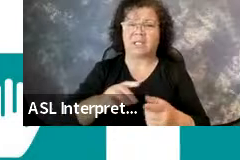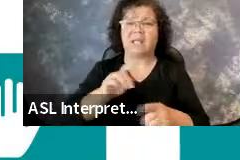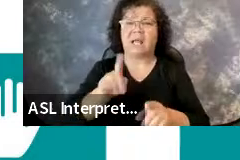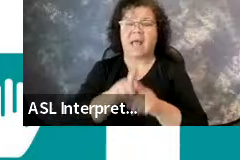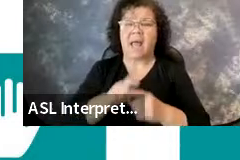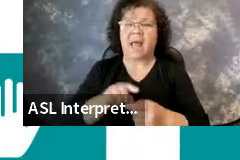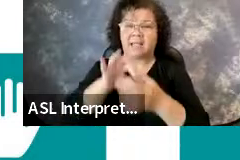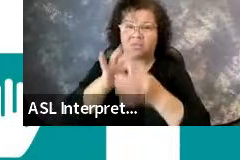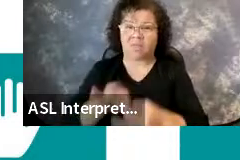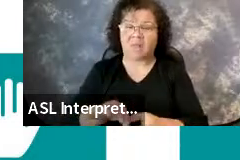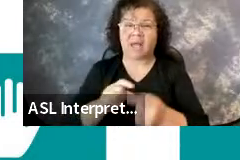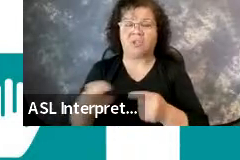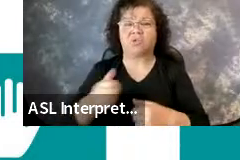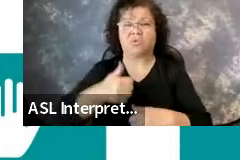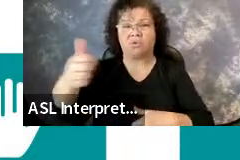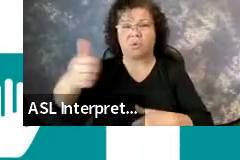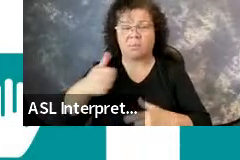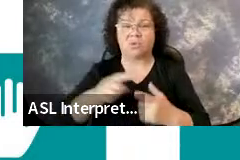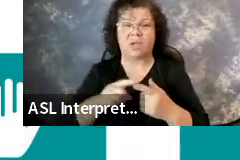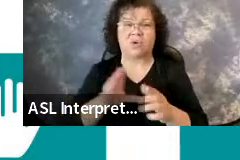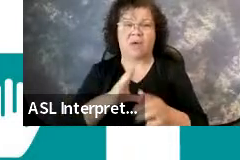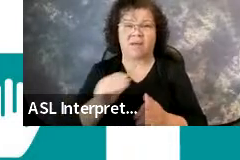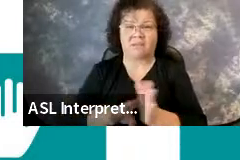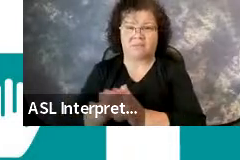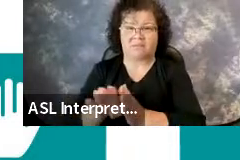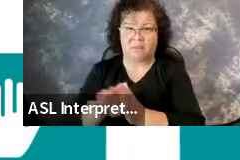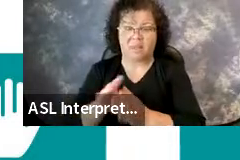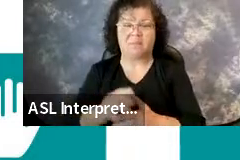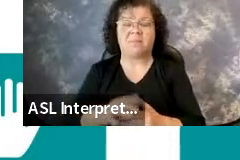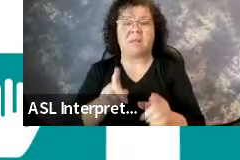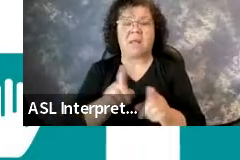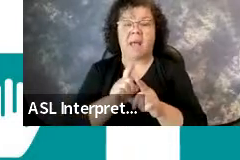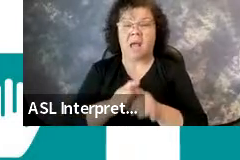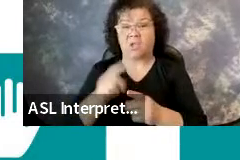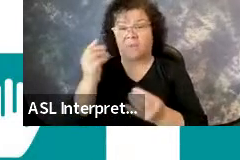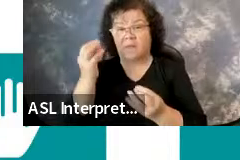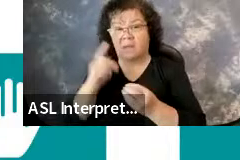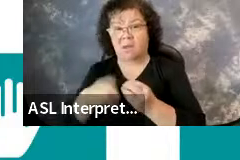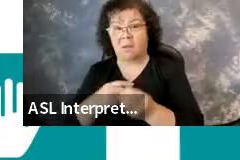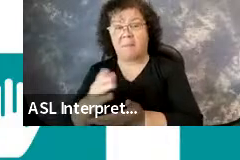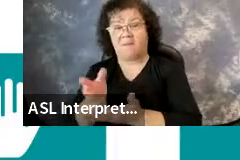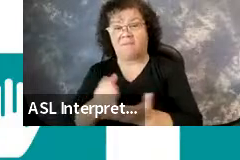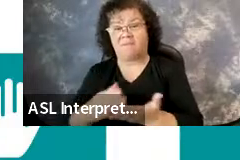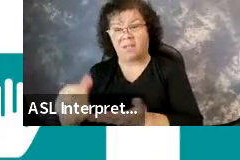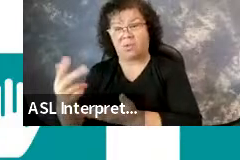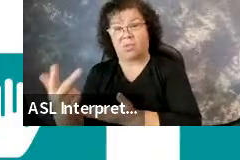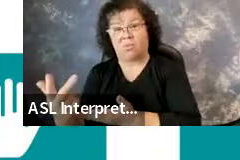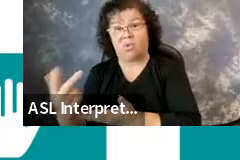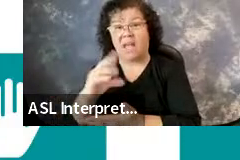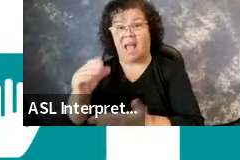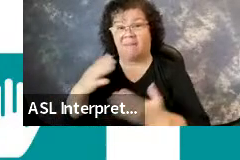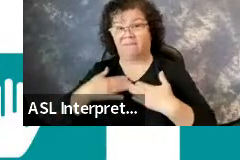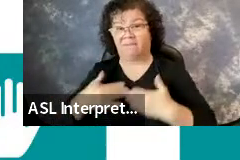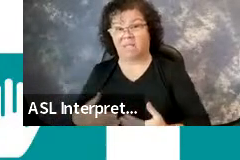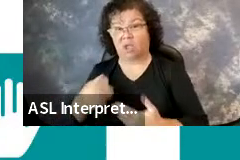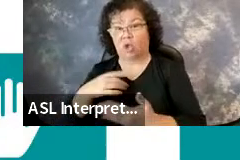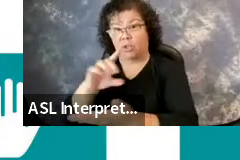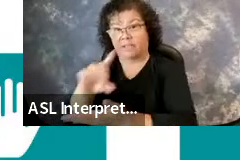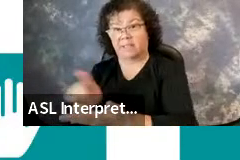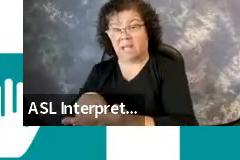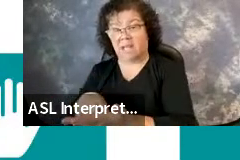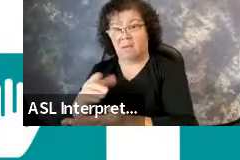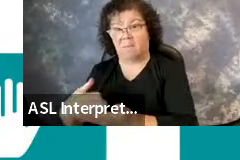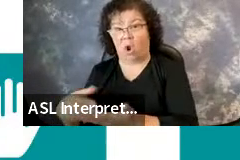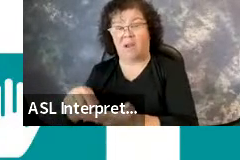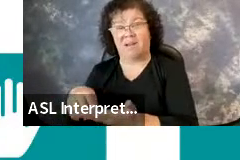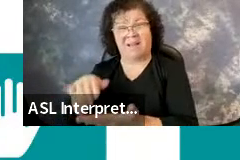transit-oriented development. And as you start looking at phase 3 and physical design, that and